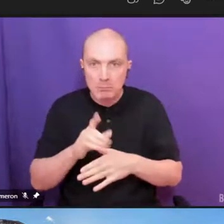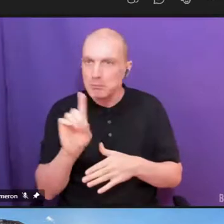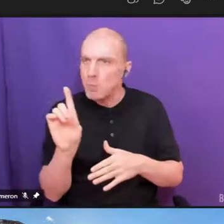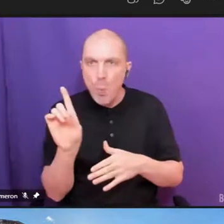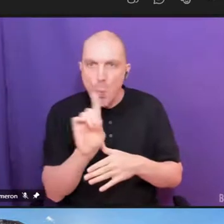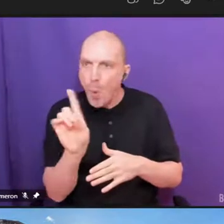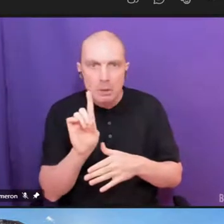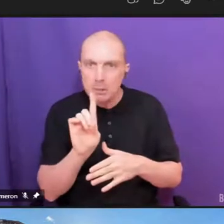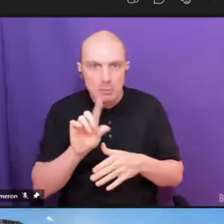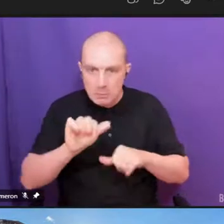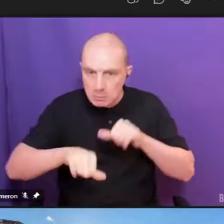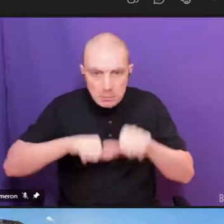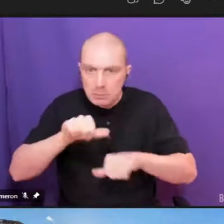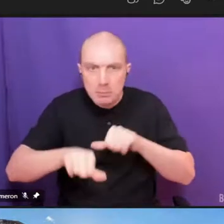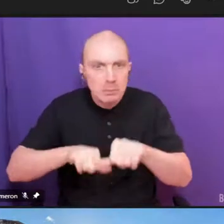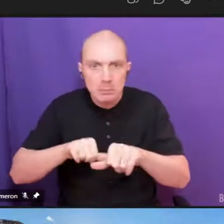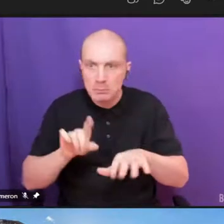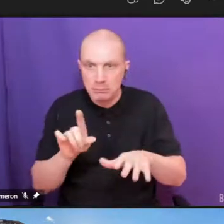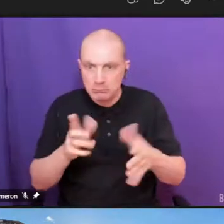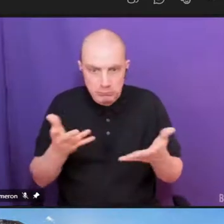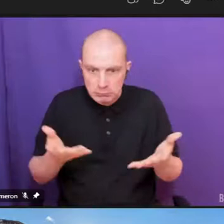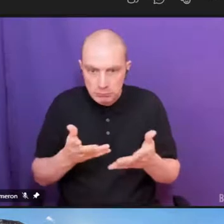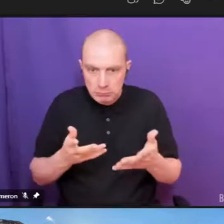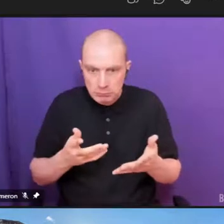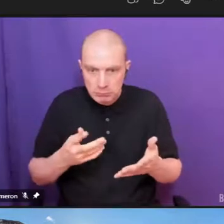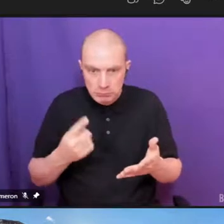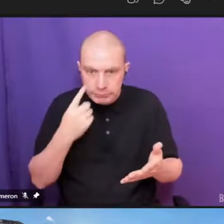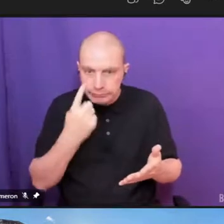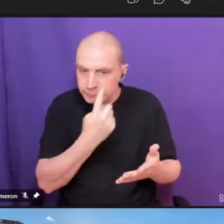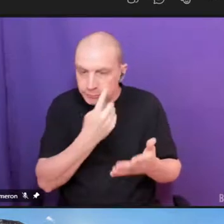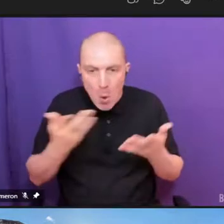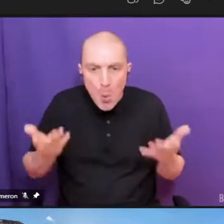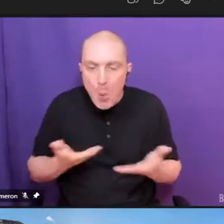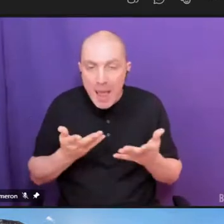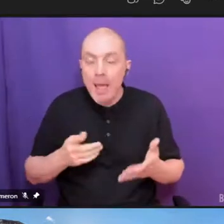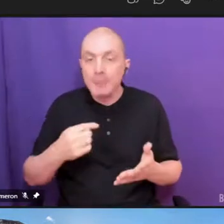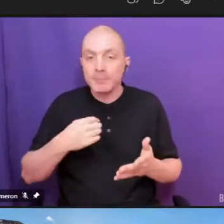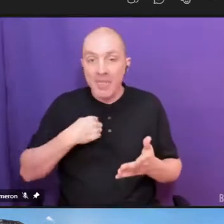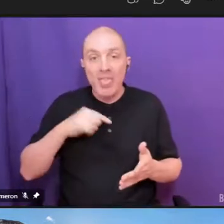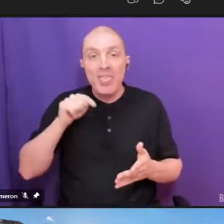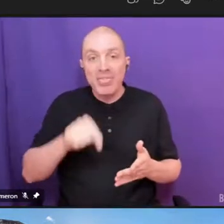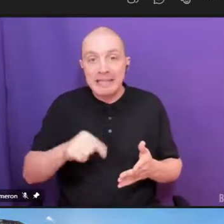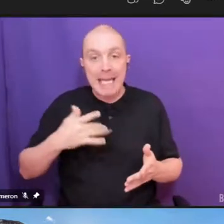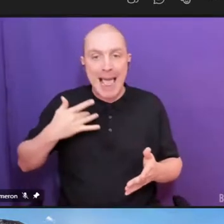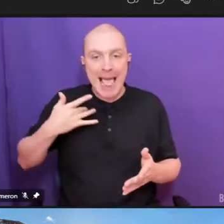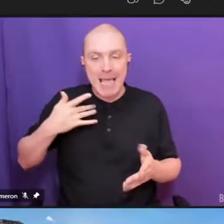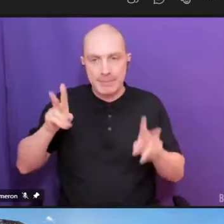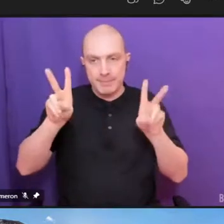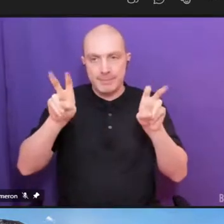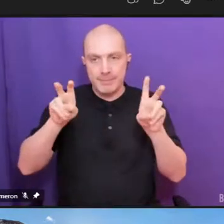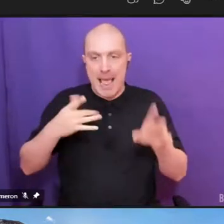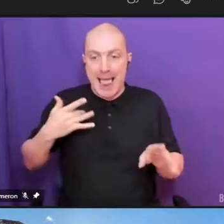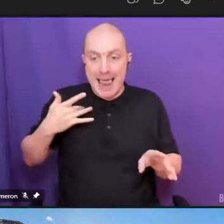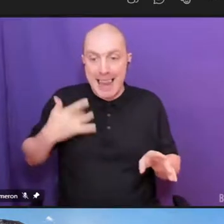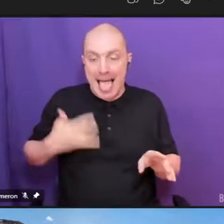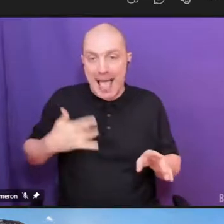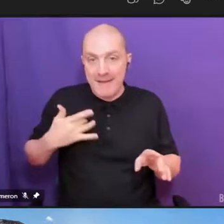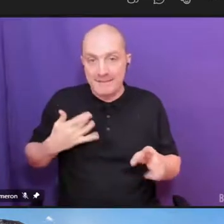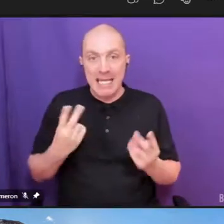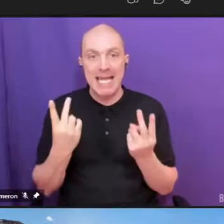live issue, and one that we're aware that work will need to be undertaken and are planning to do that. And I think you'll see that as an element